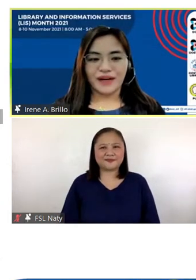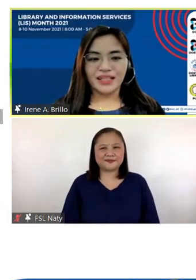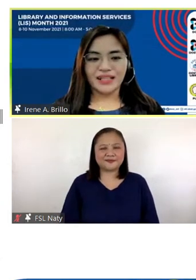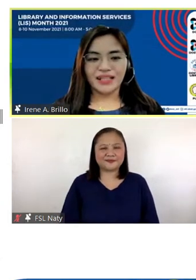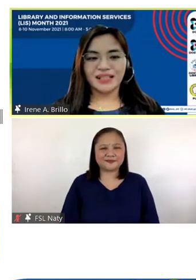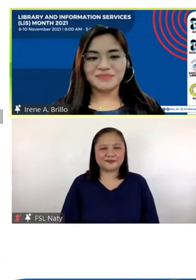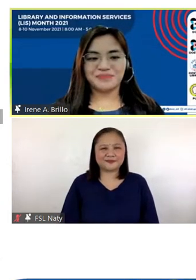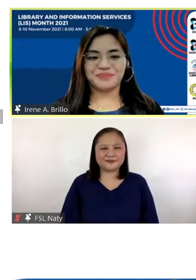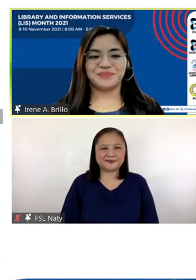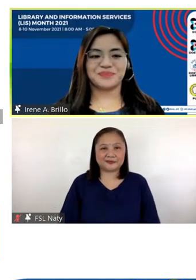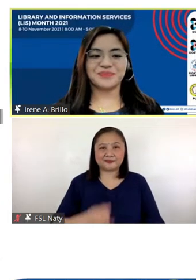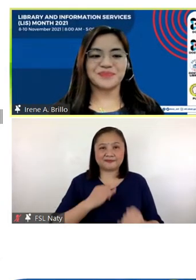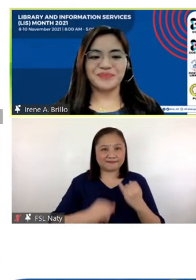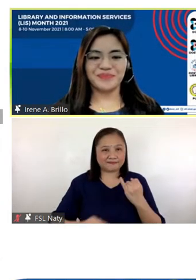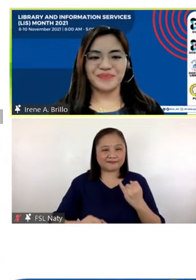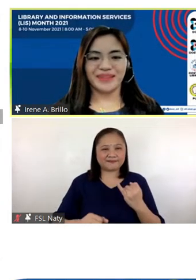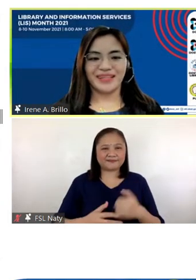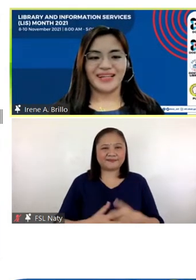2021. Finally,